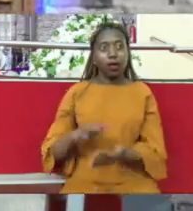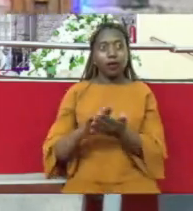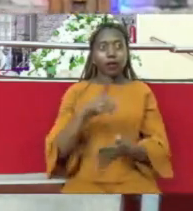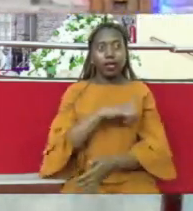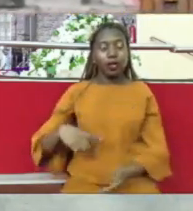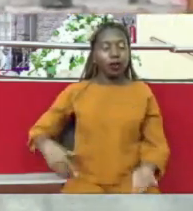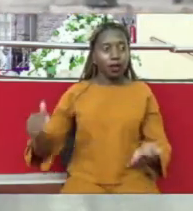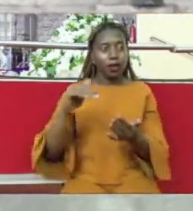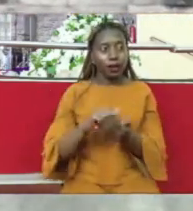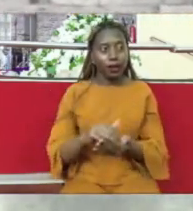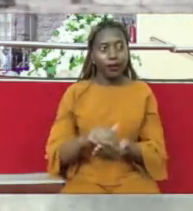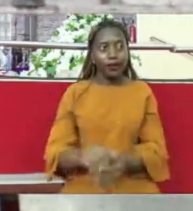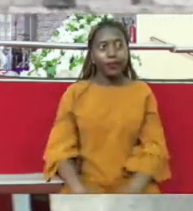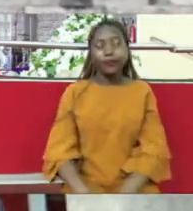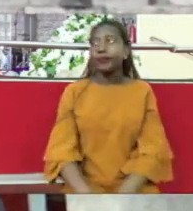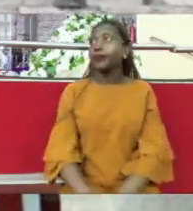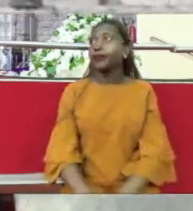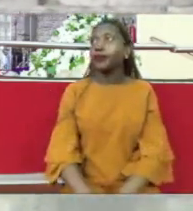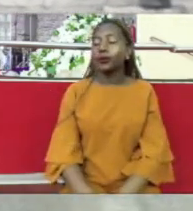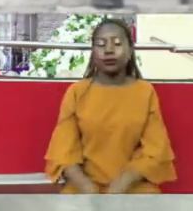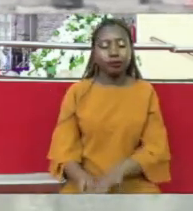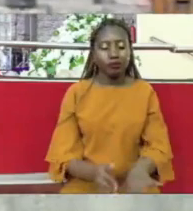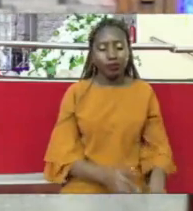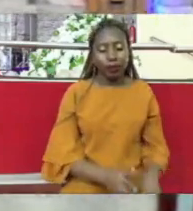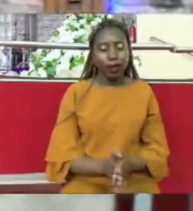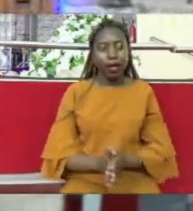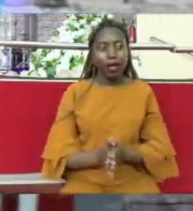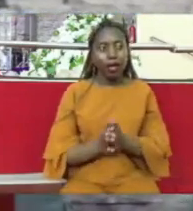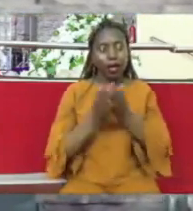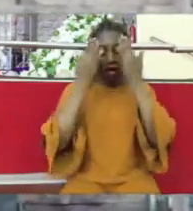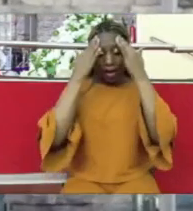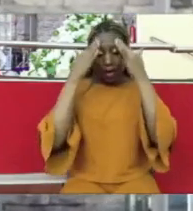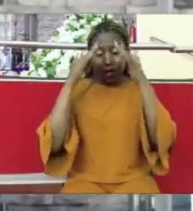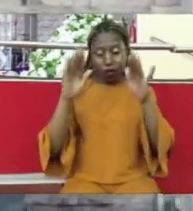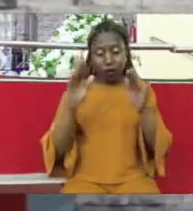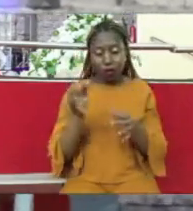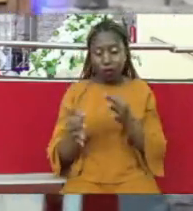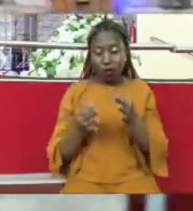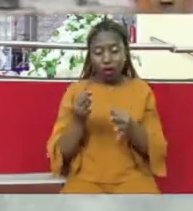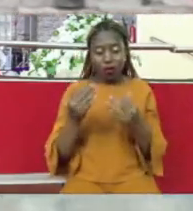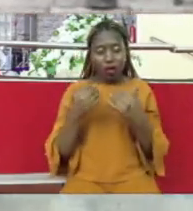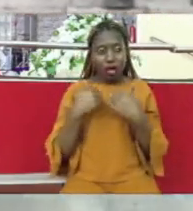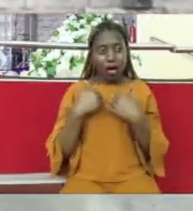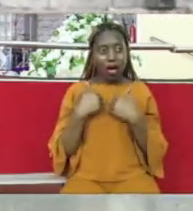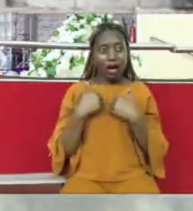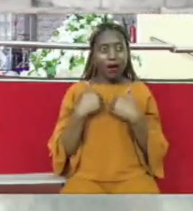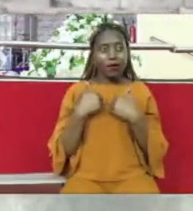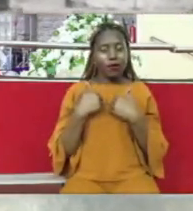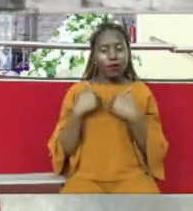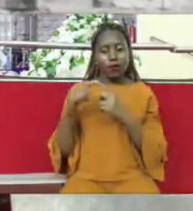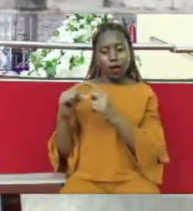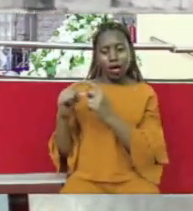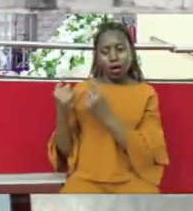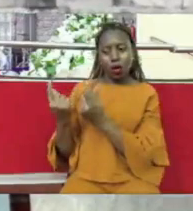Amen. I don't know whether we still have certain women. When I say certain women, I don't know whether